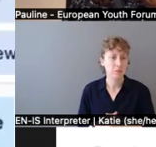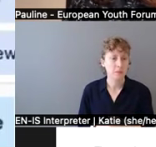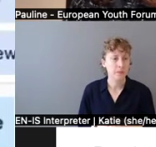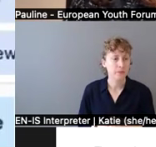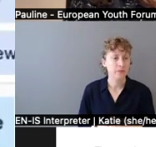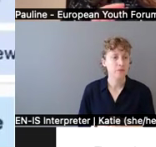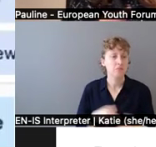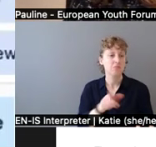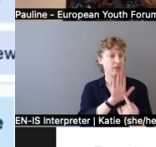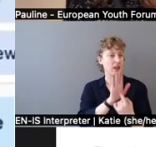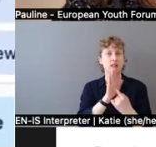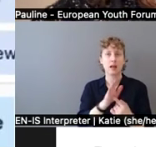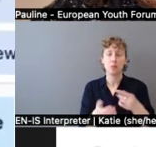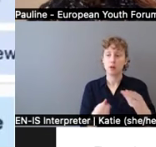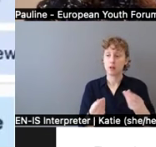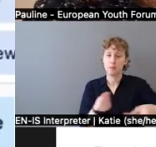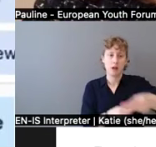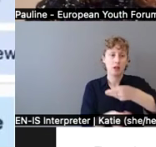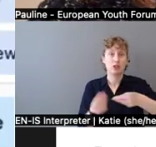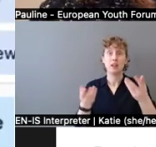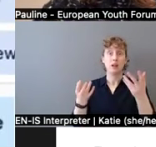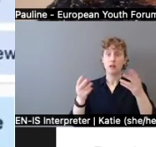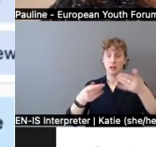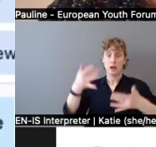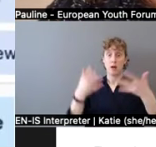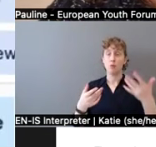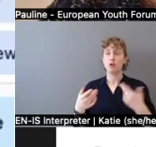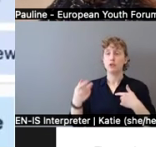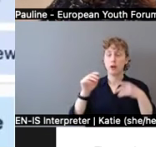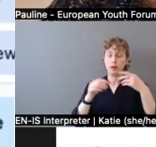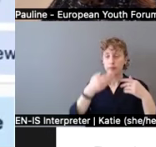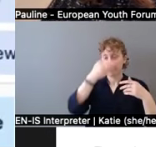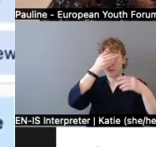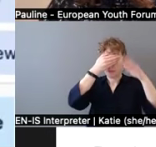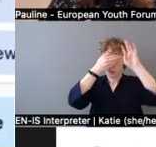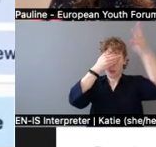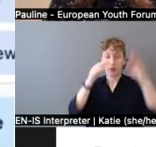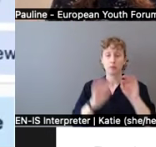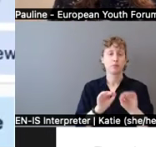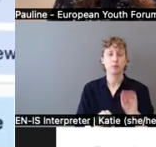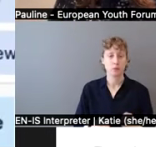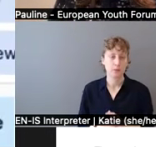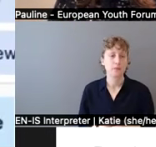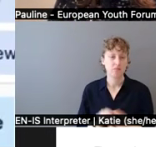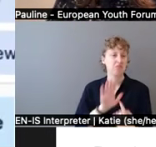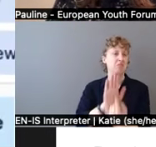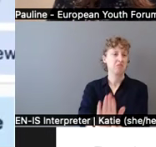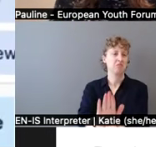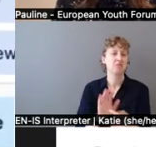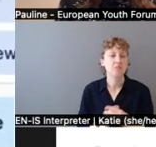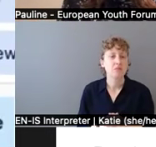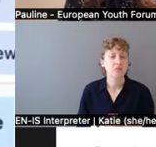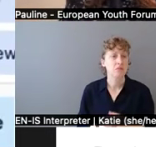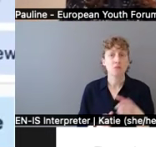like. The numbers are random, so I really just did this as an example to show you how it could look like, but it doesn't have to look like that. It can